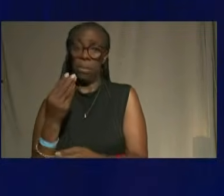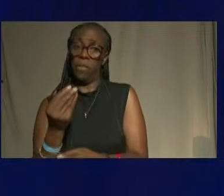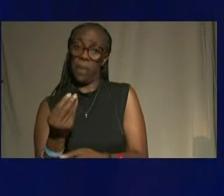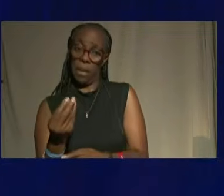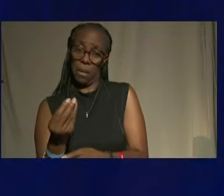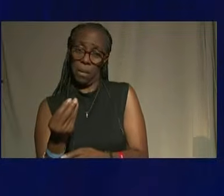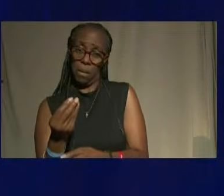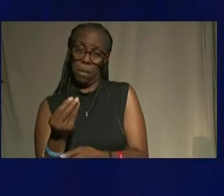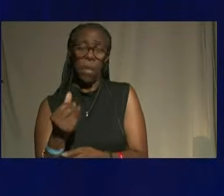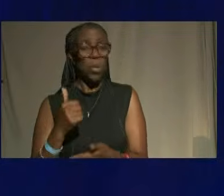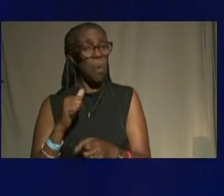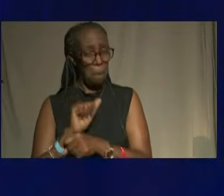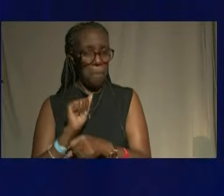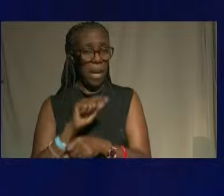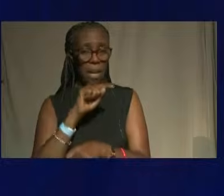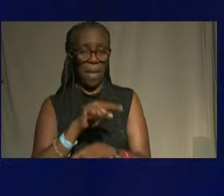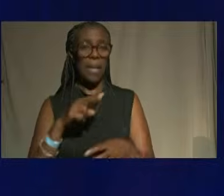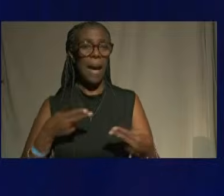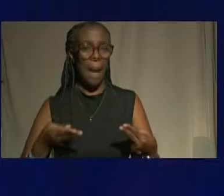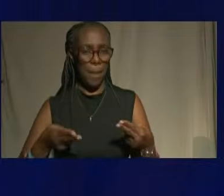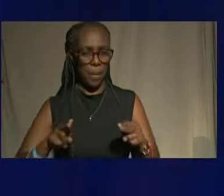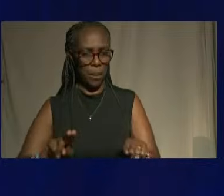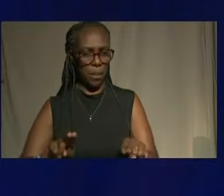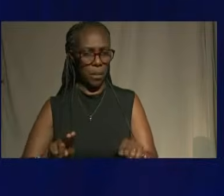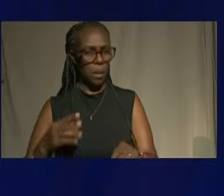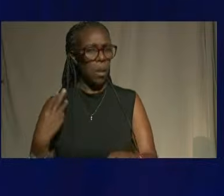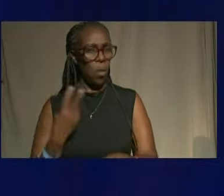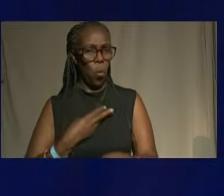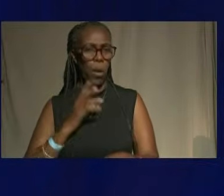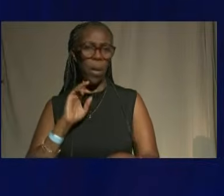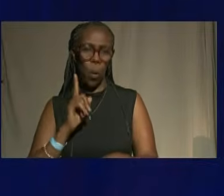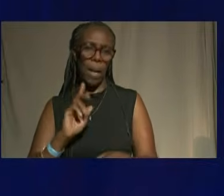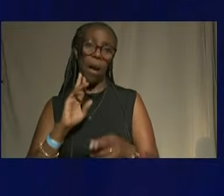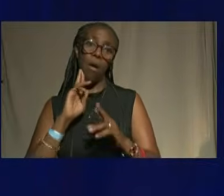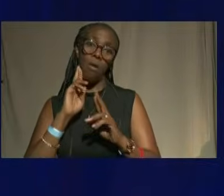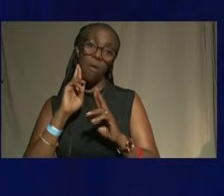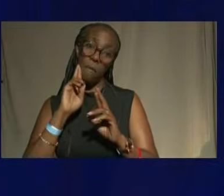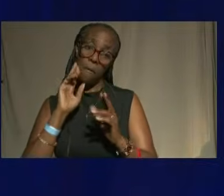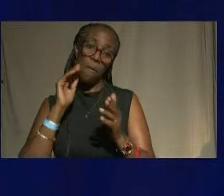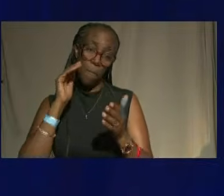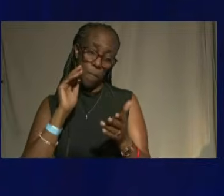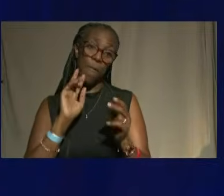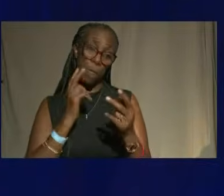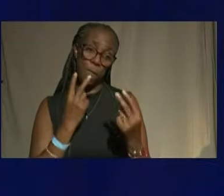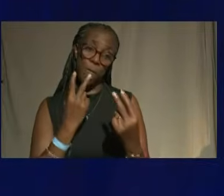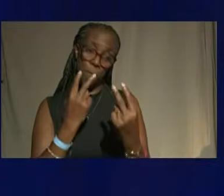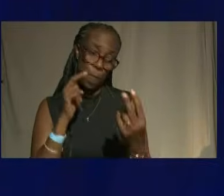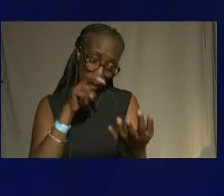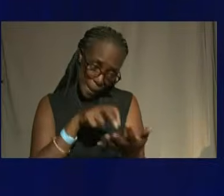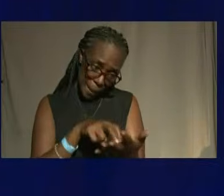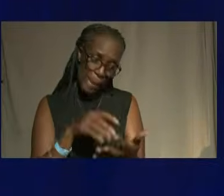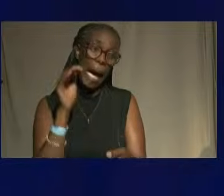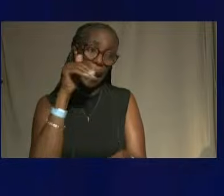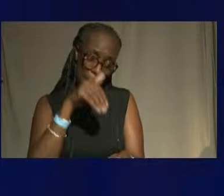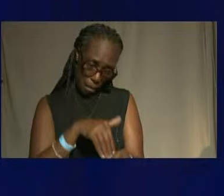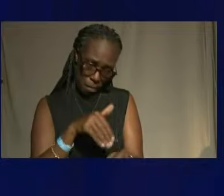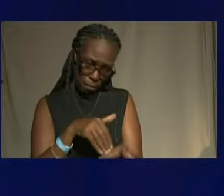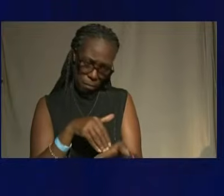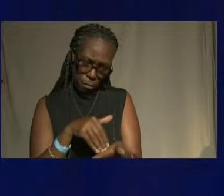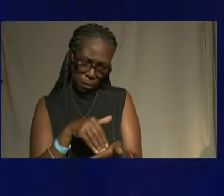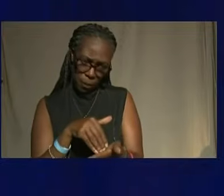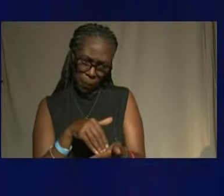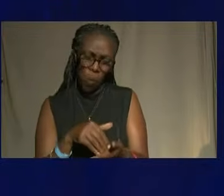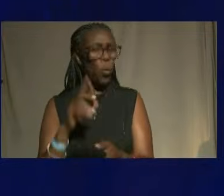next PNP administration, ensure that we revisit the loan processes for our MSMEs. We recognize that